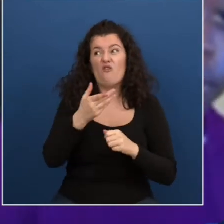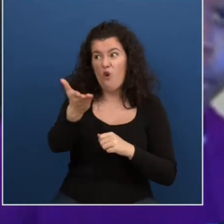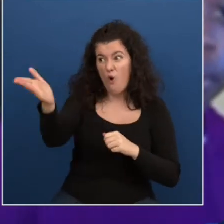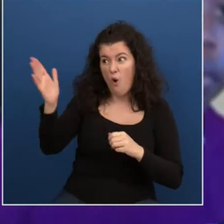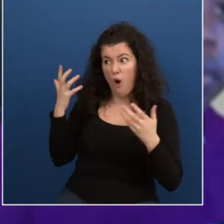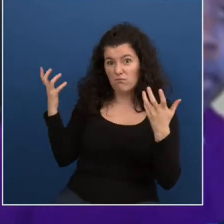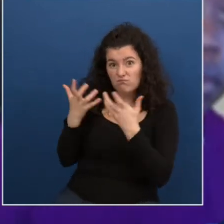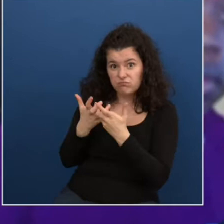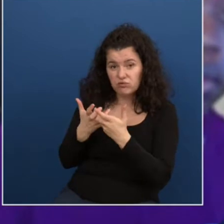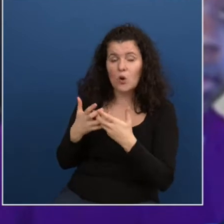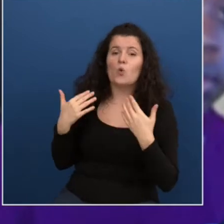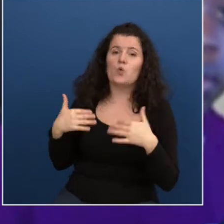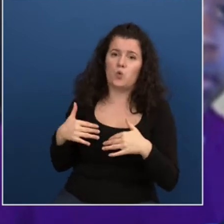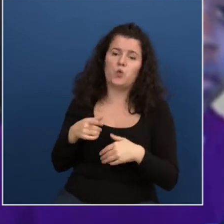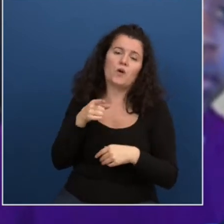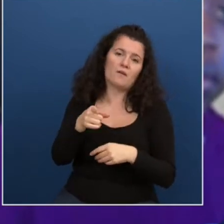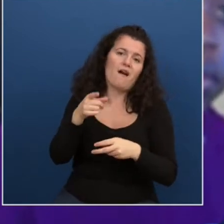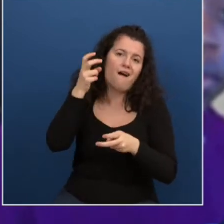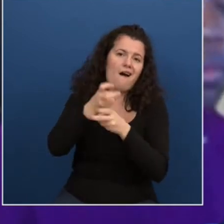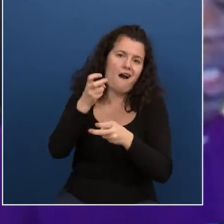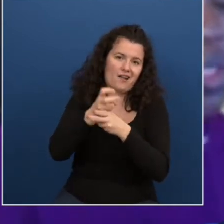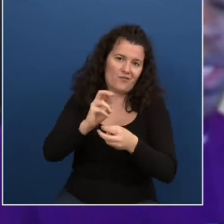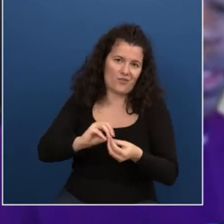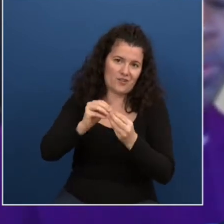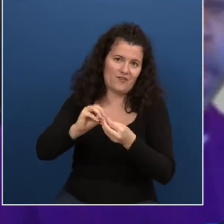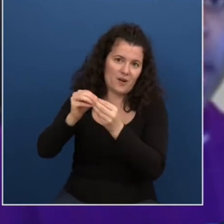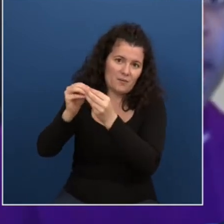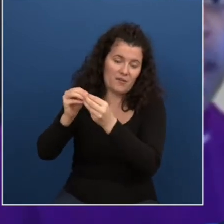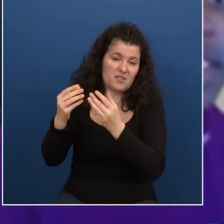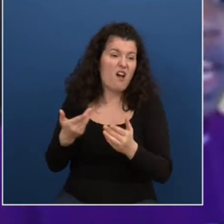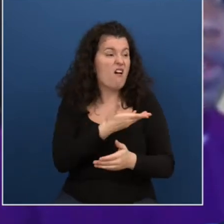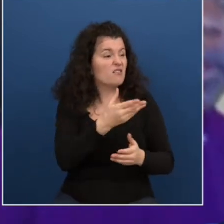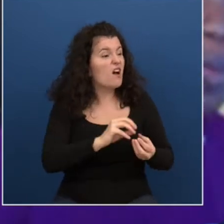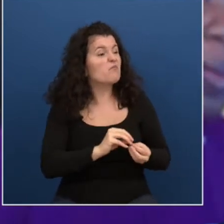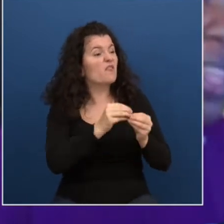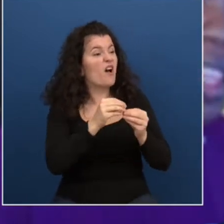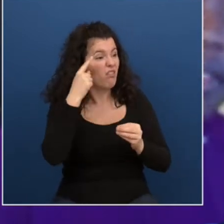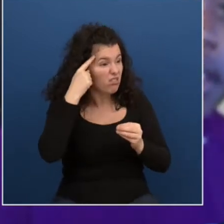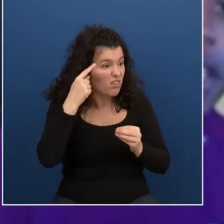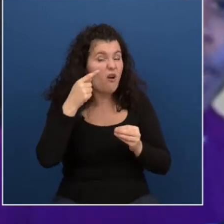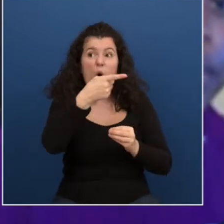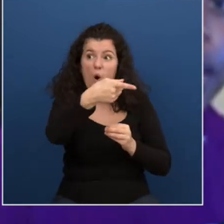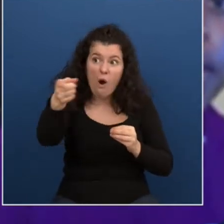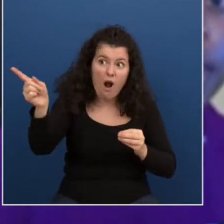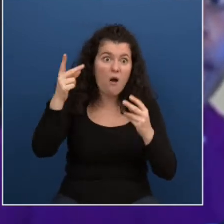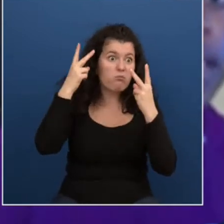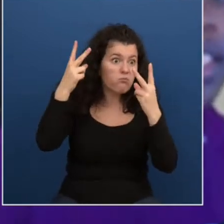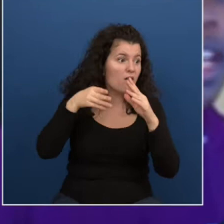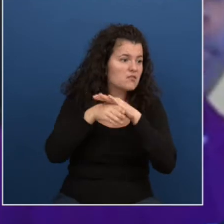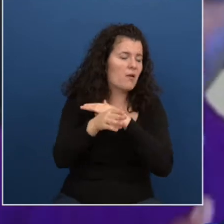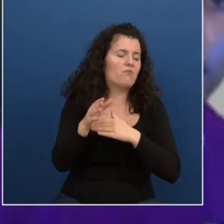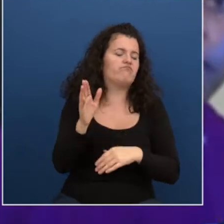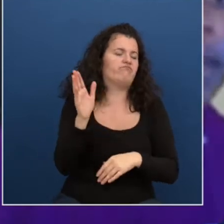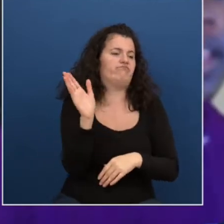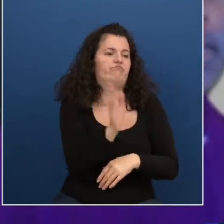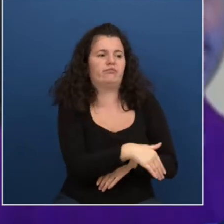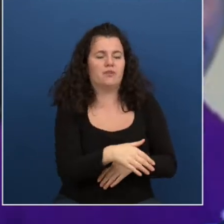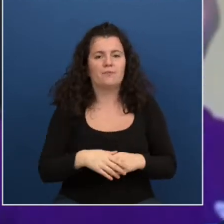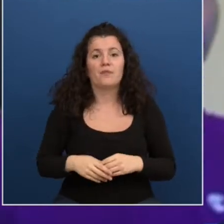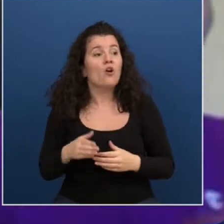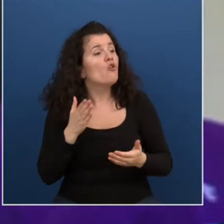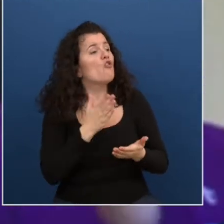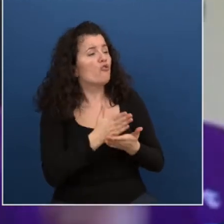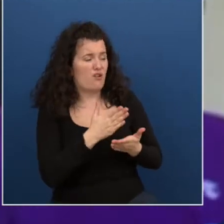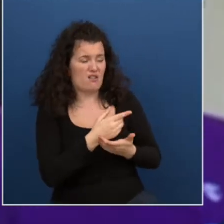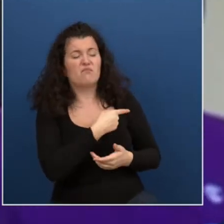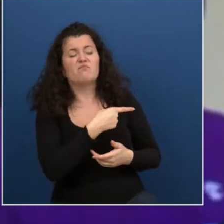give accessibility the priority it deserves. That's true. A lot of times people might think of accessibility as something that's not important because